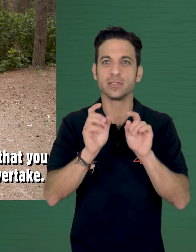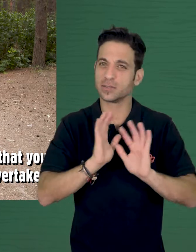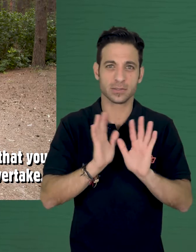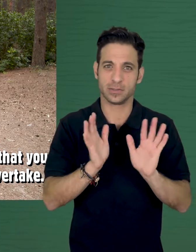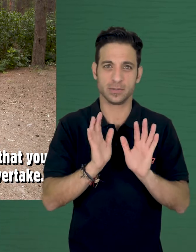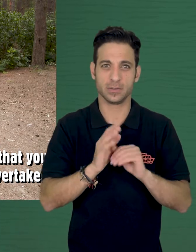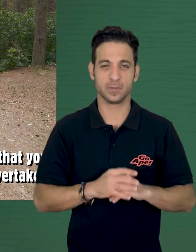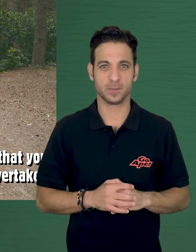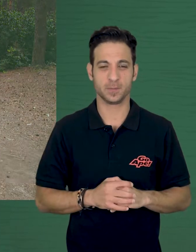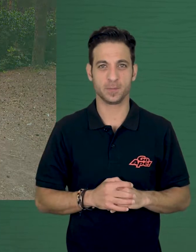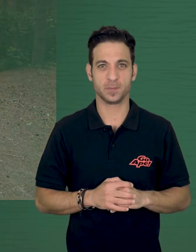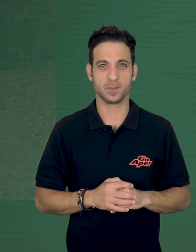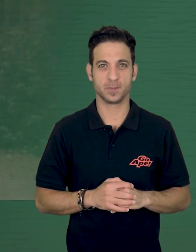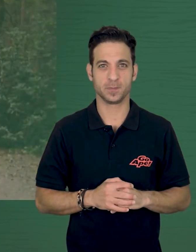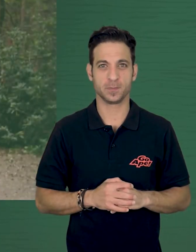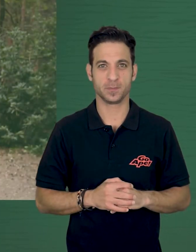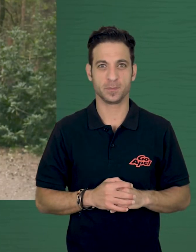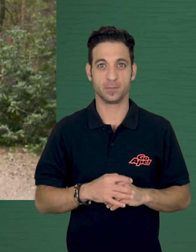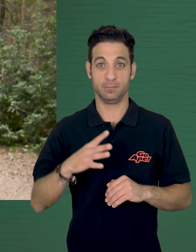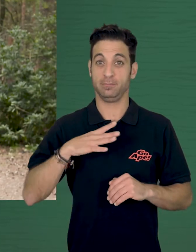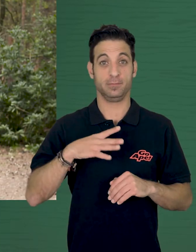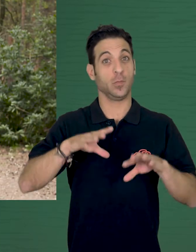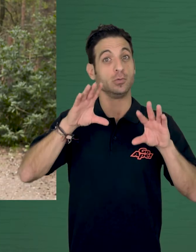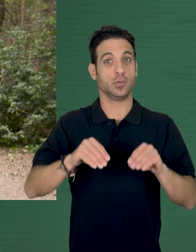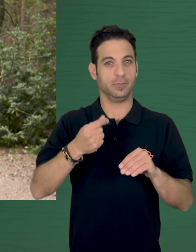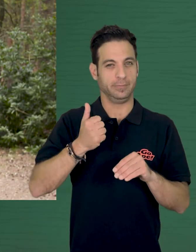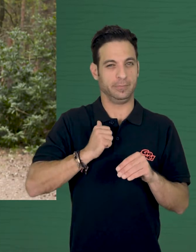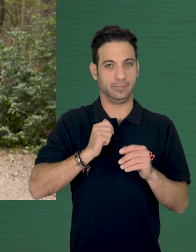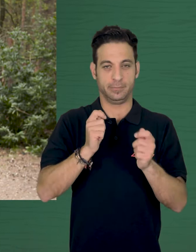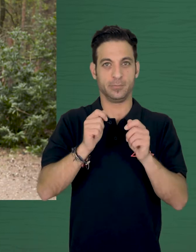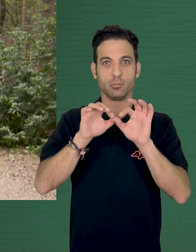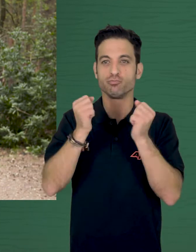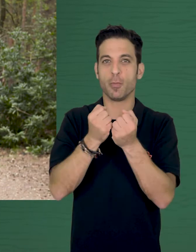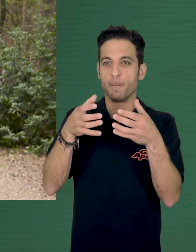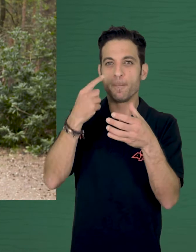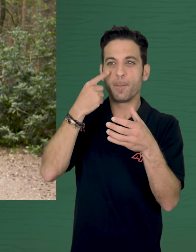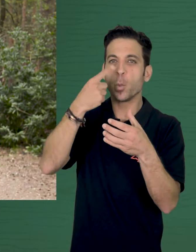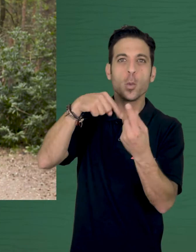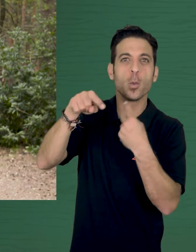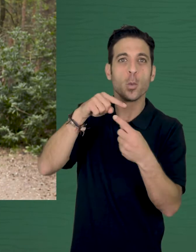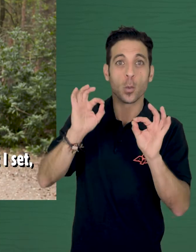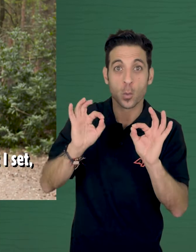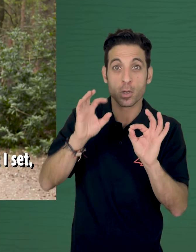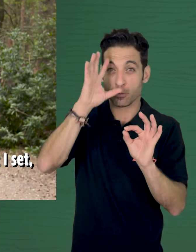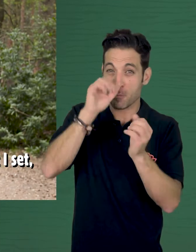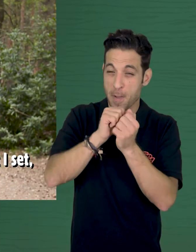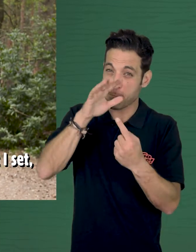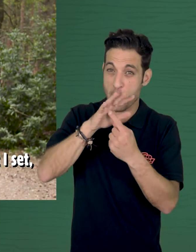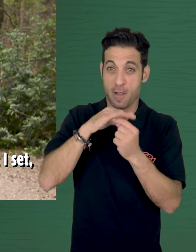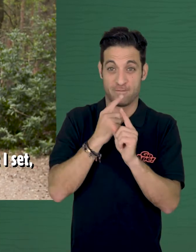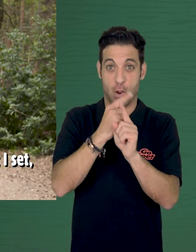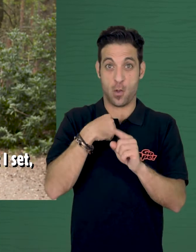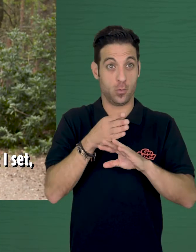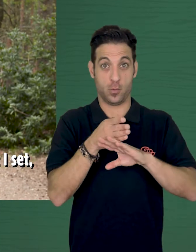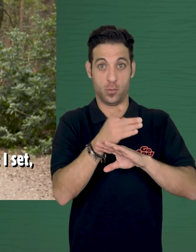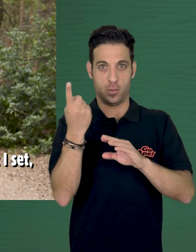and that you don't race or overtake. We'll be stopping regularly to adjust the order of the group if necessary. Remember, it's really important